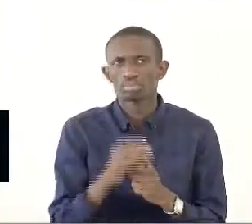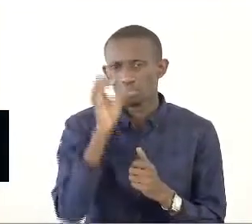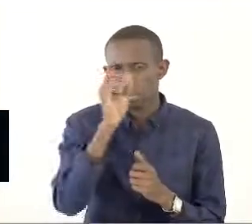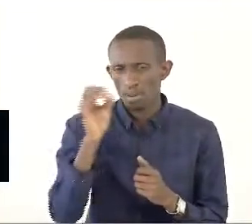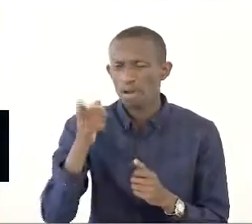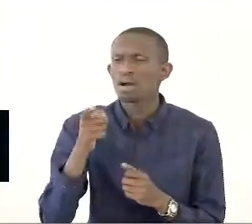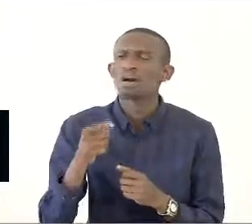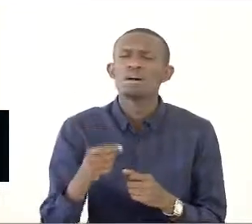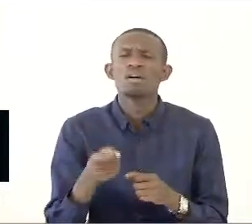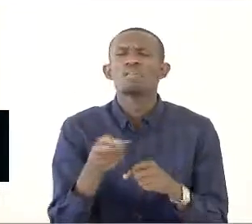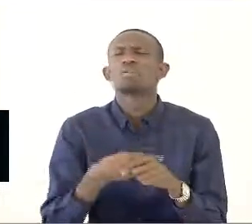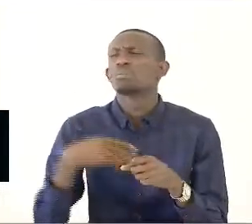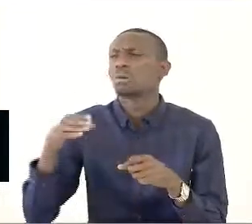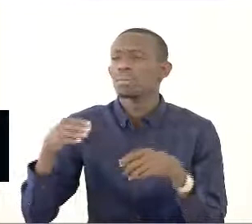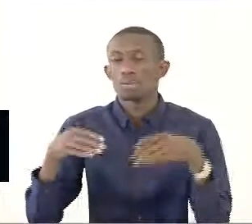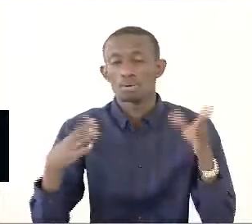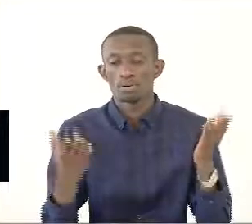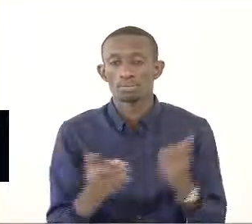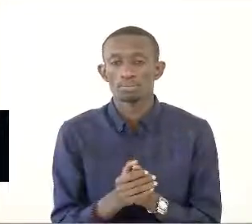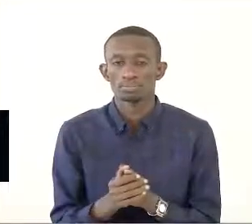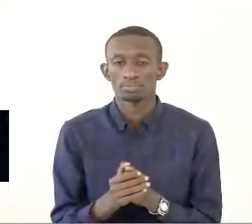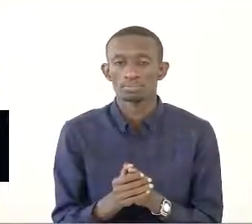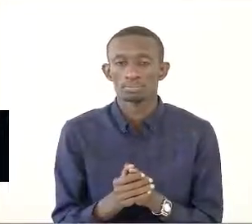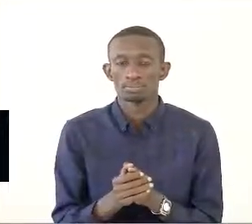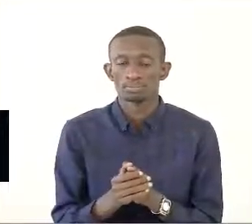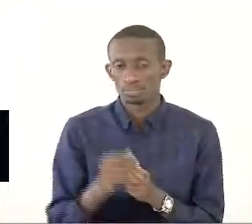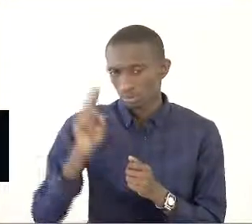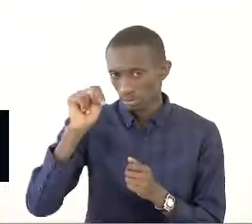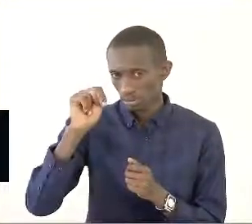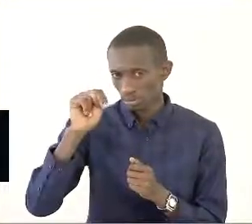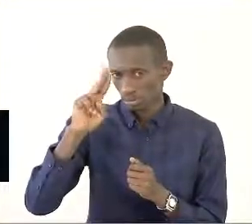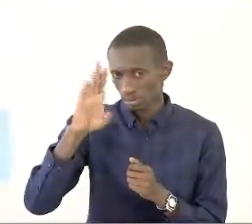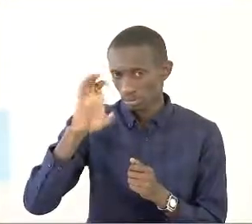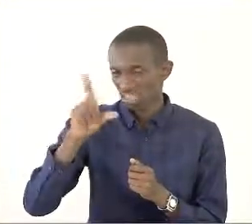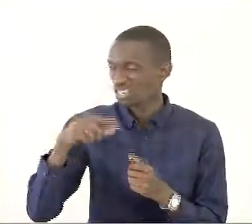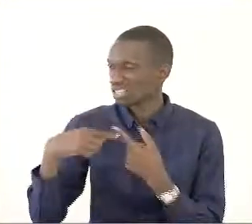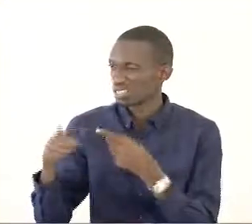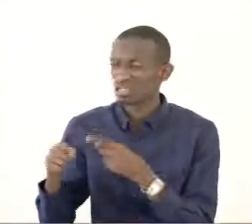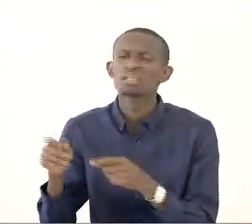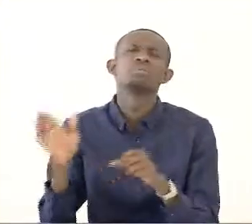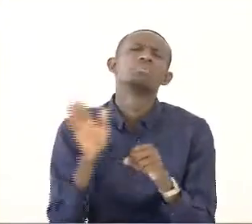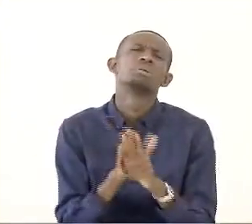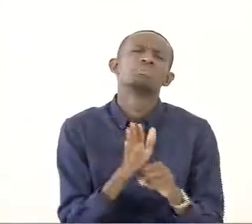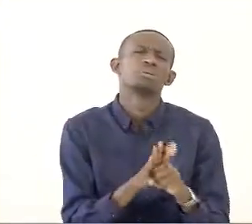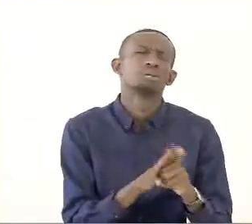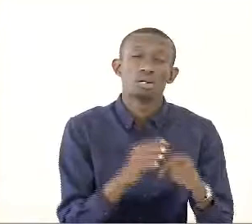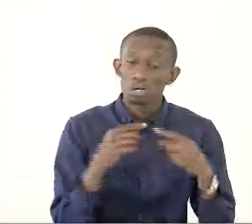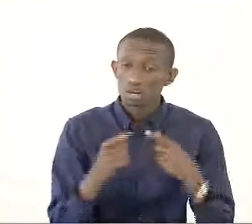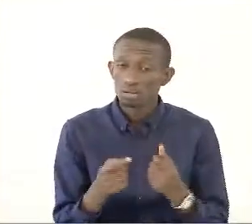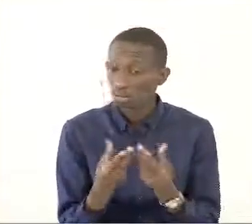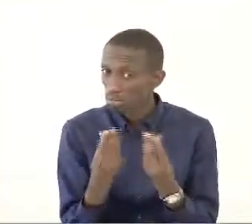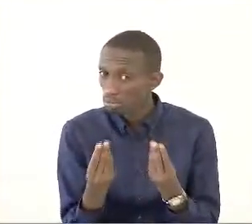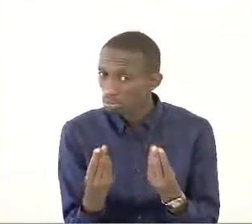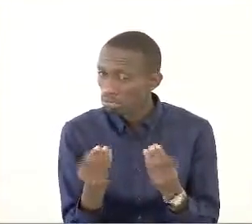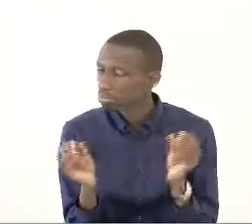other nucleids that you have. There are many, but it is not easy